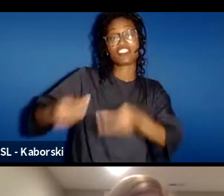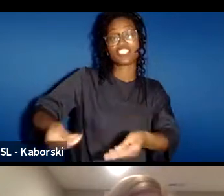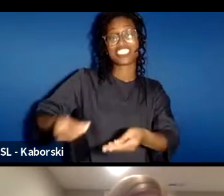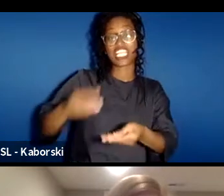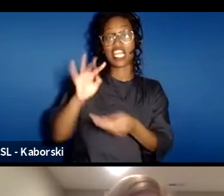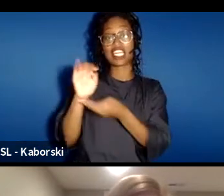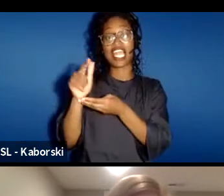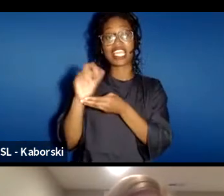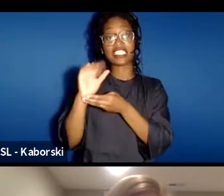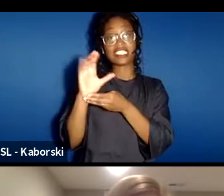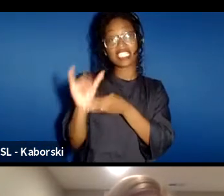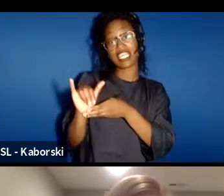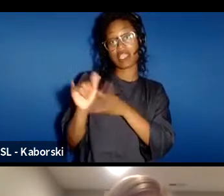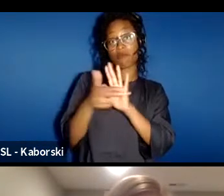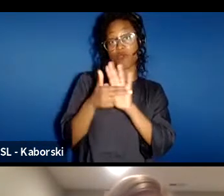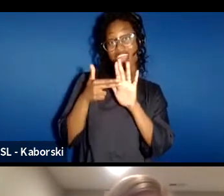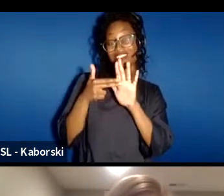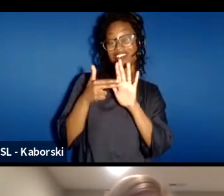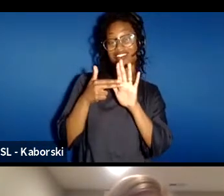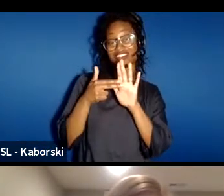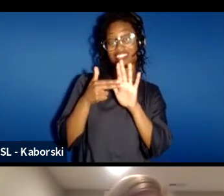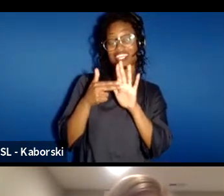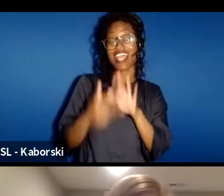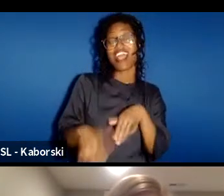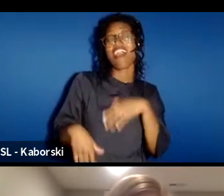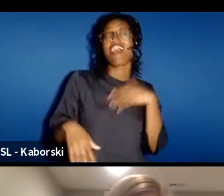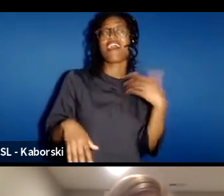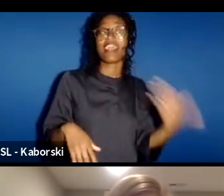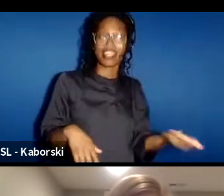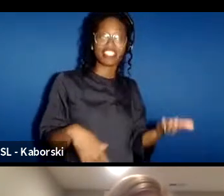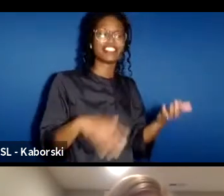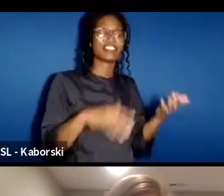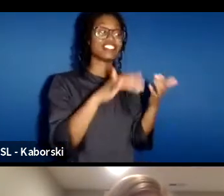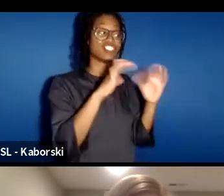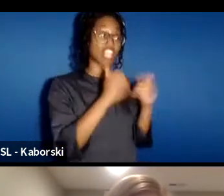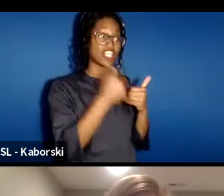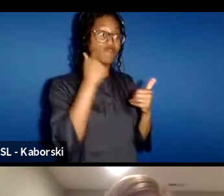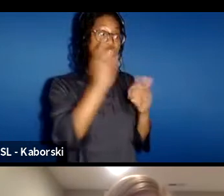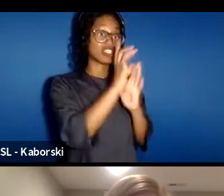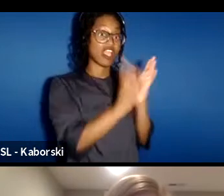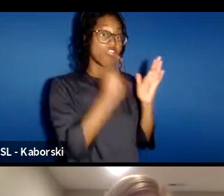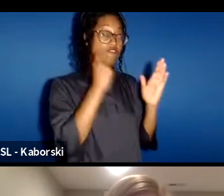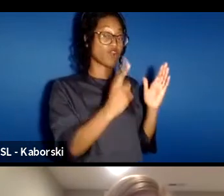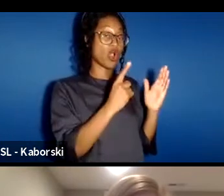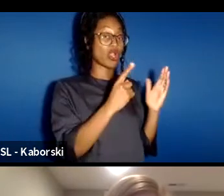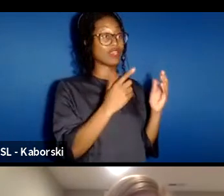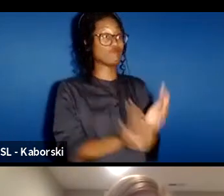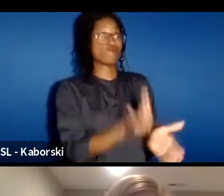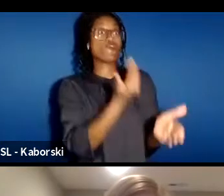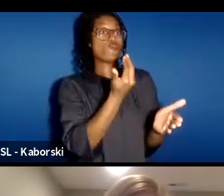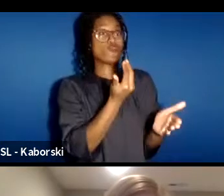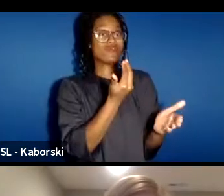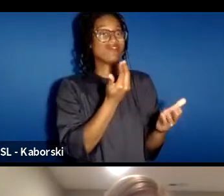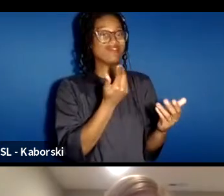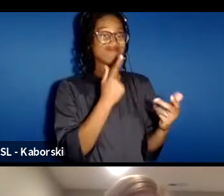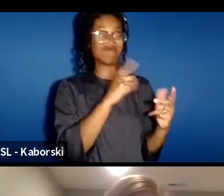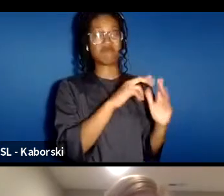brand? And what are the challenges of designing for a brand new brand?